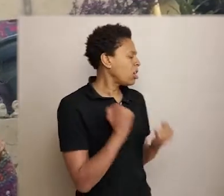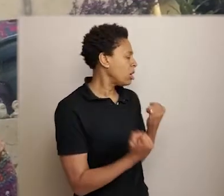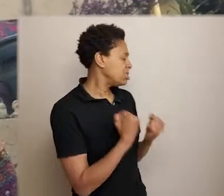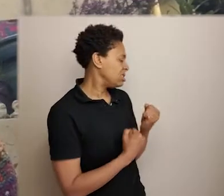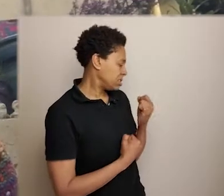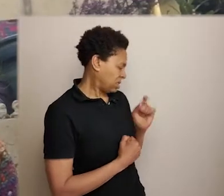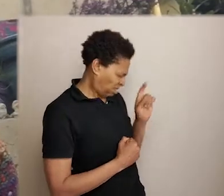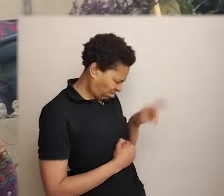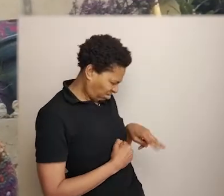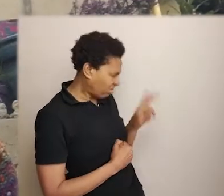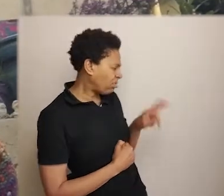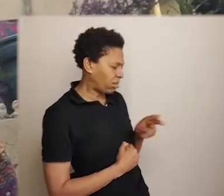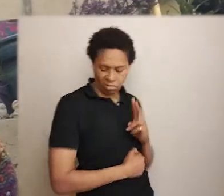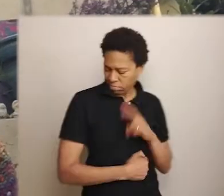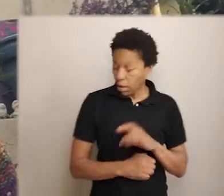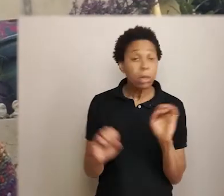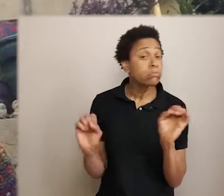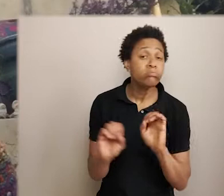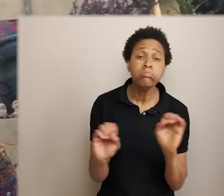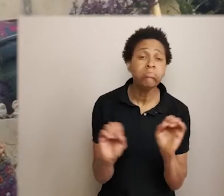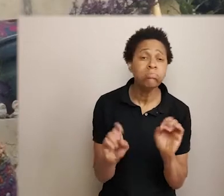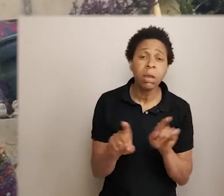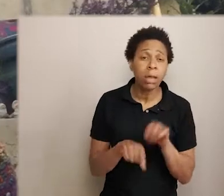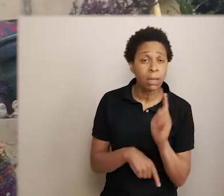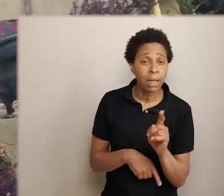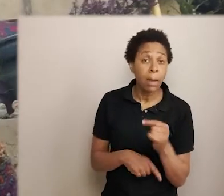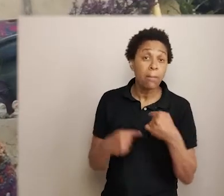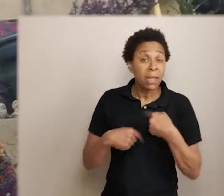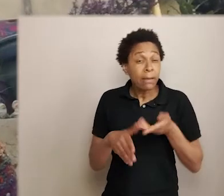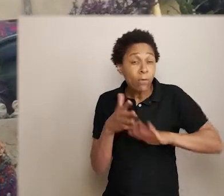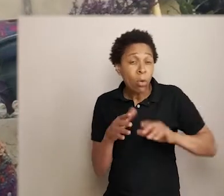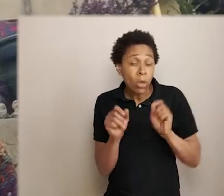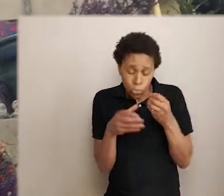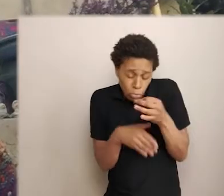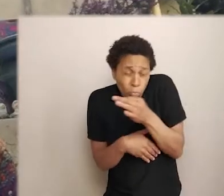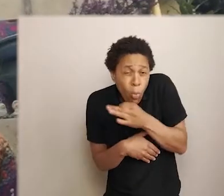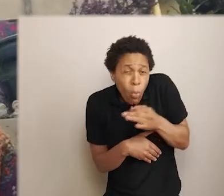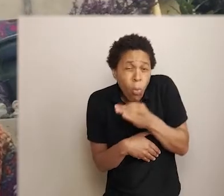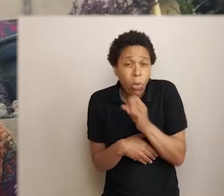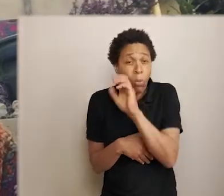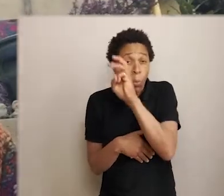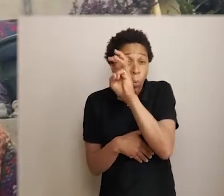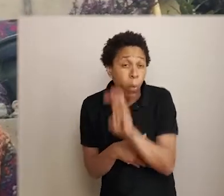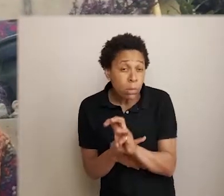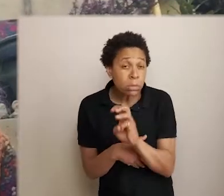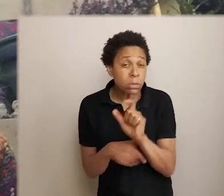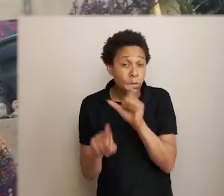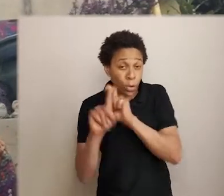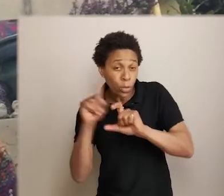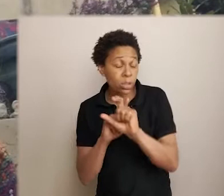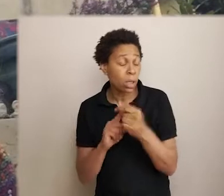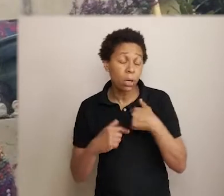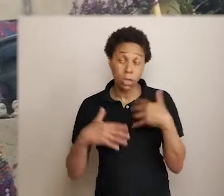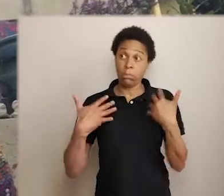looked like or what they came. And I think for me, certainly coming from a small Welsh community, it was amazing that I'd really created with these